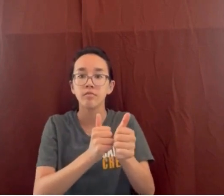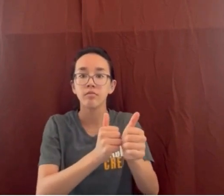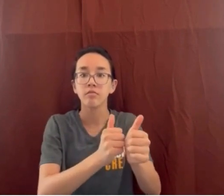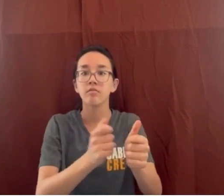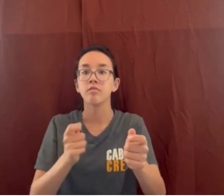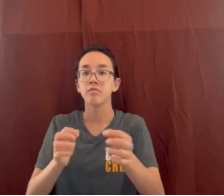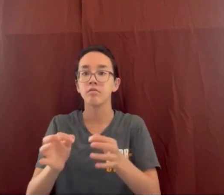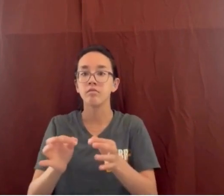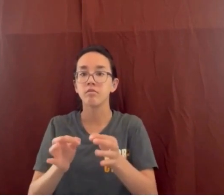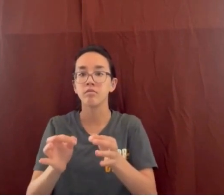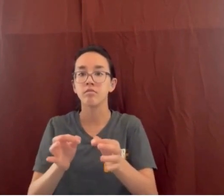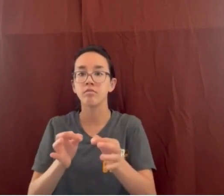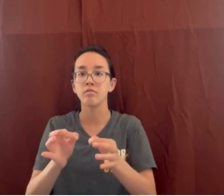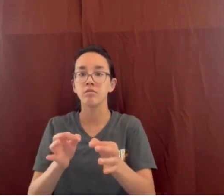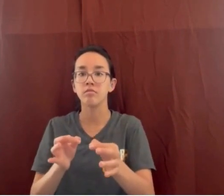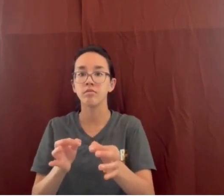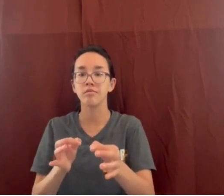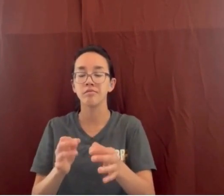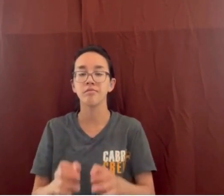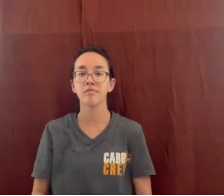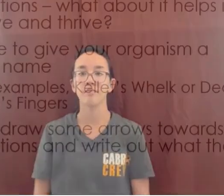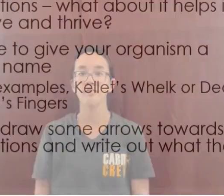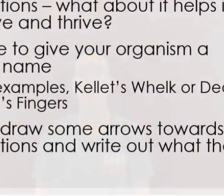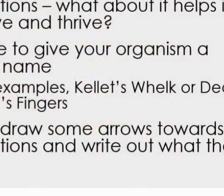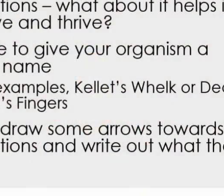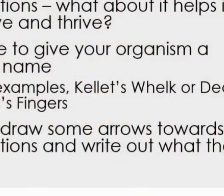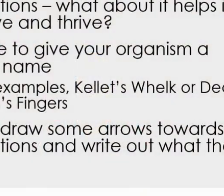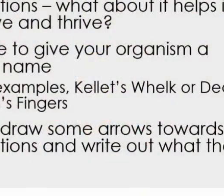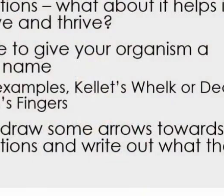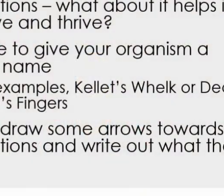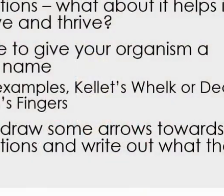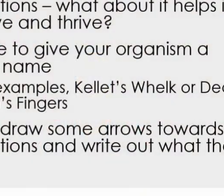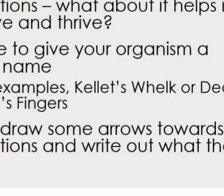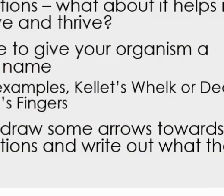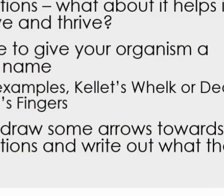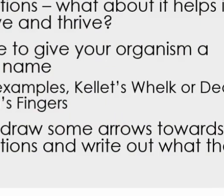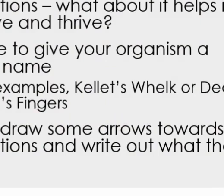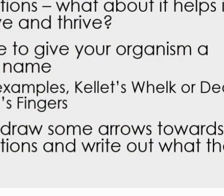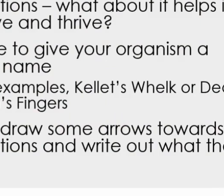a pencil and paper and follow the directions.